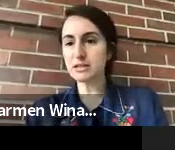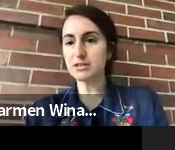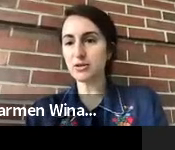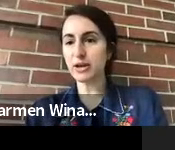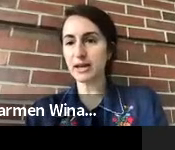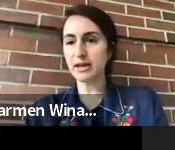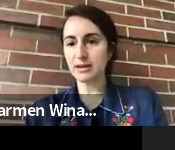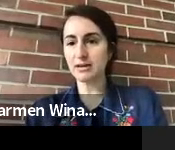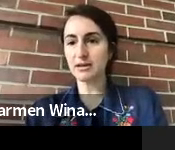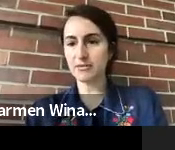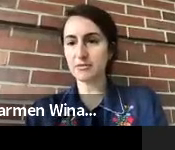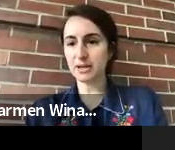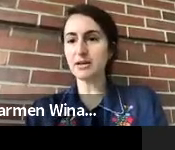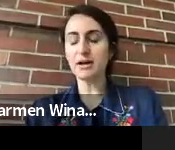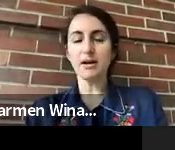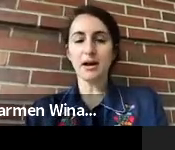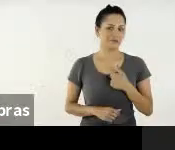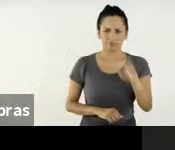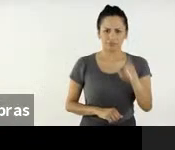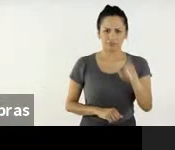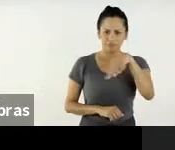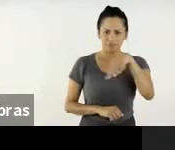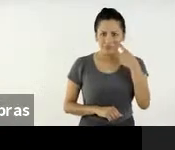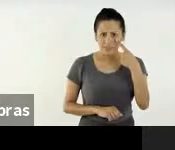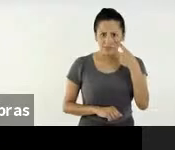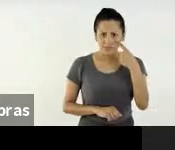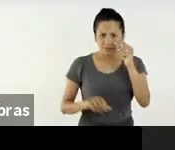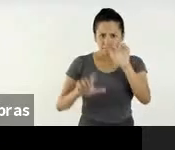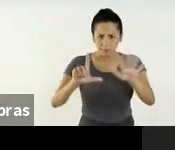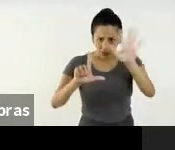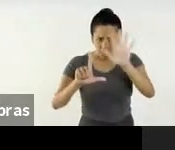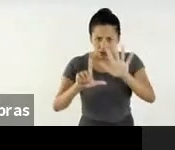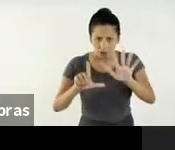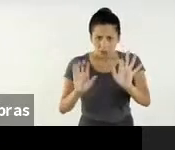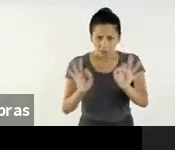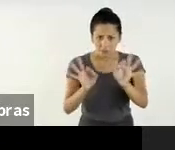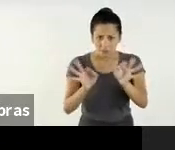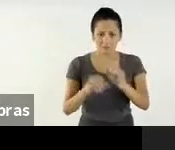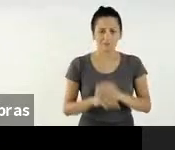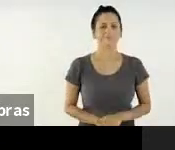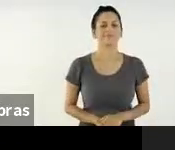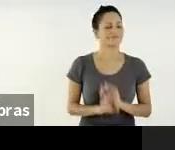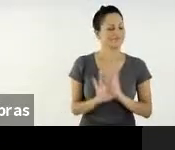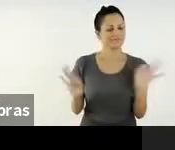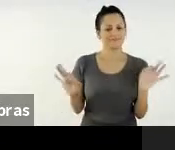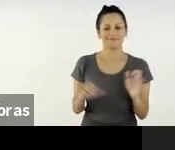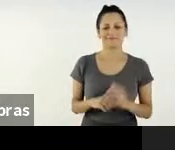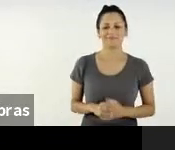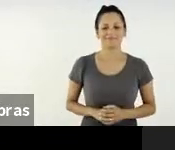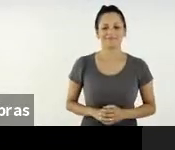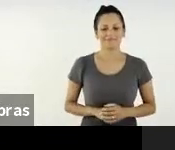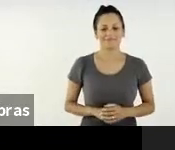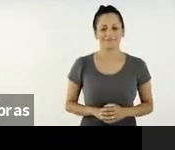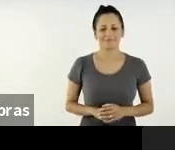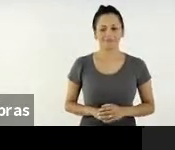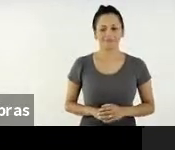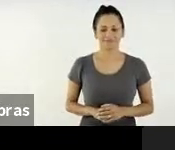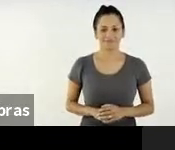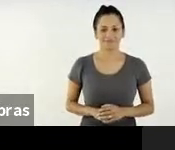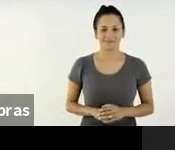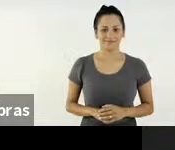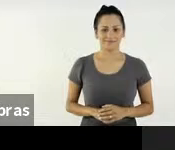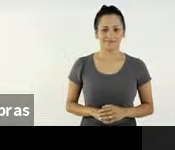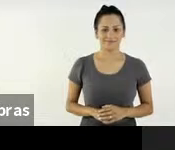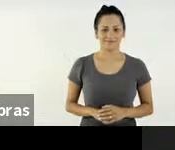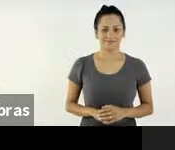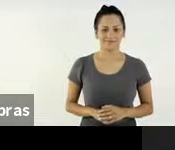can you see this okay, everybody? Okay, great. So I'll be sort of reading from my notes and moving